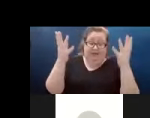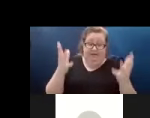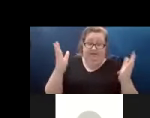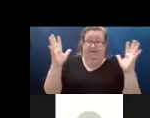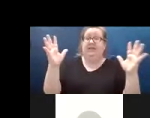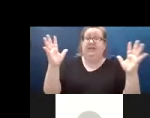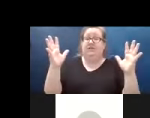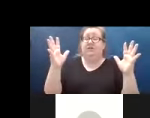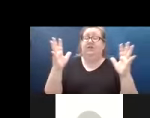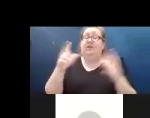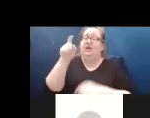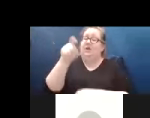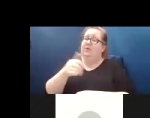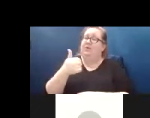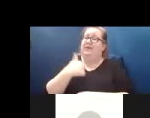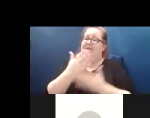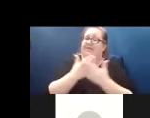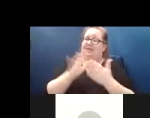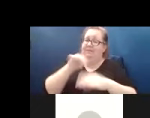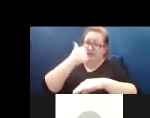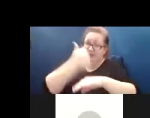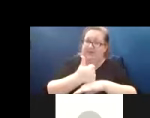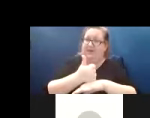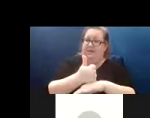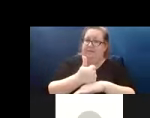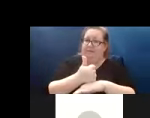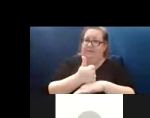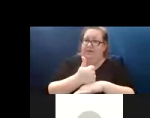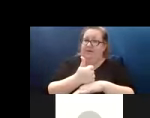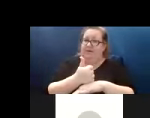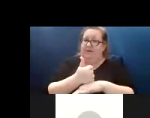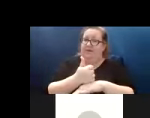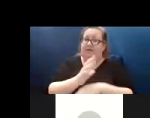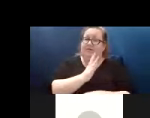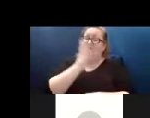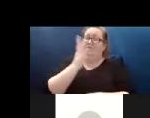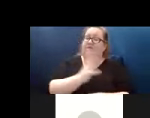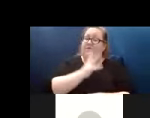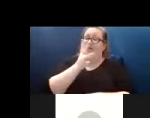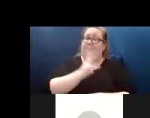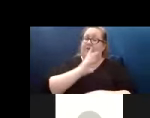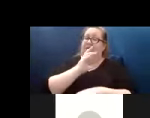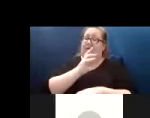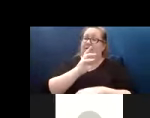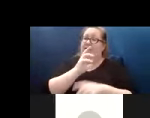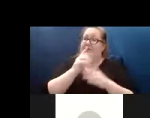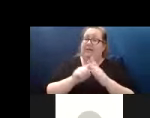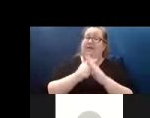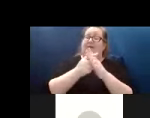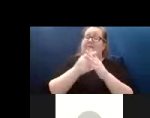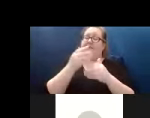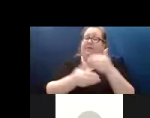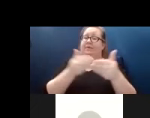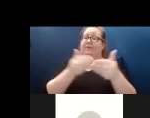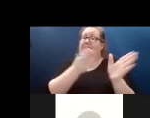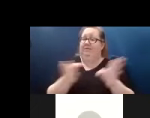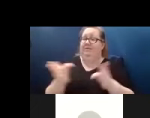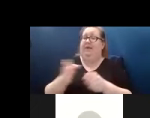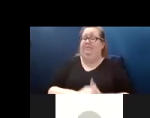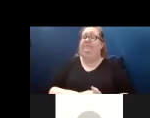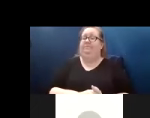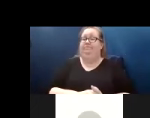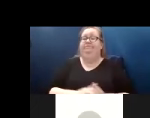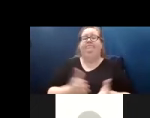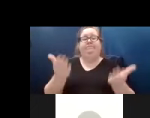have something institutionalized that will be there to implement this plan. Next